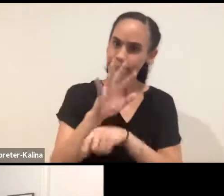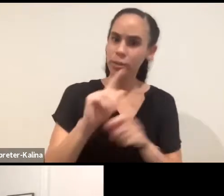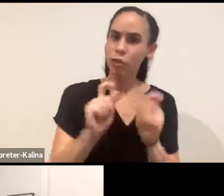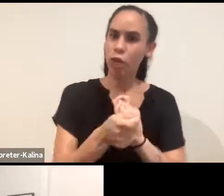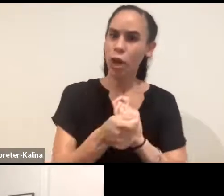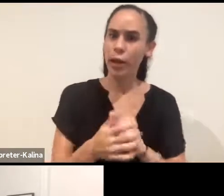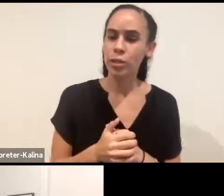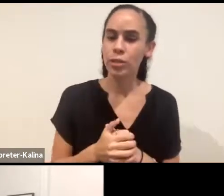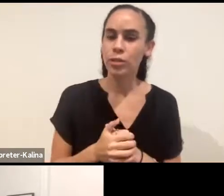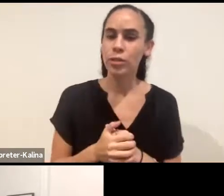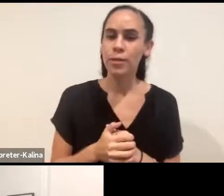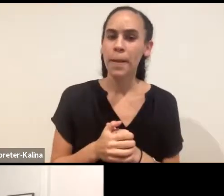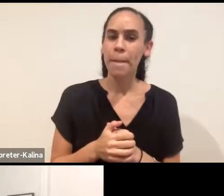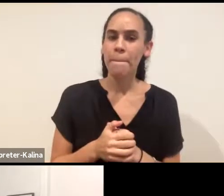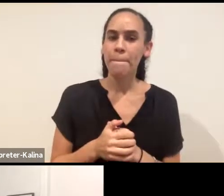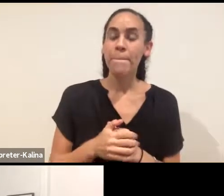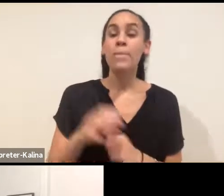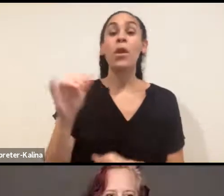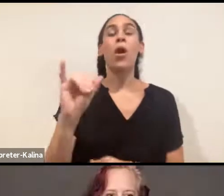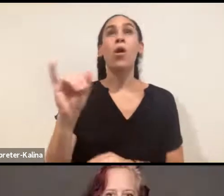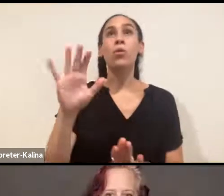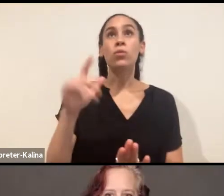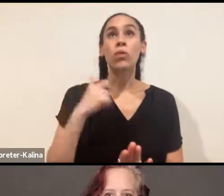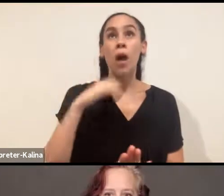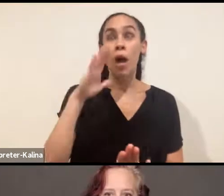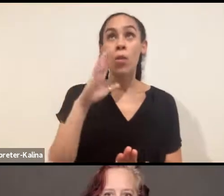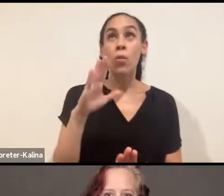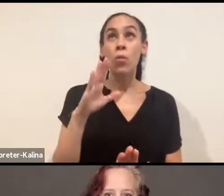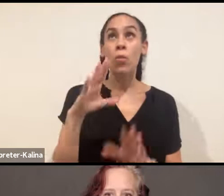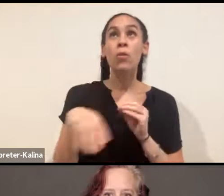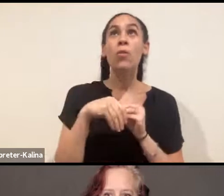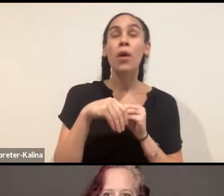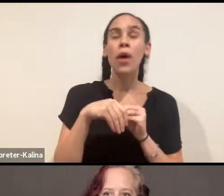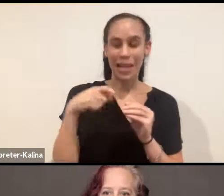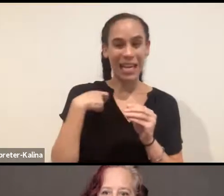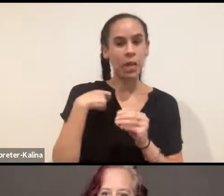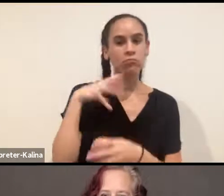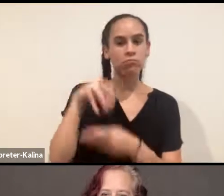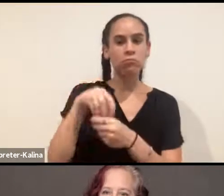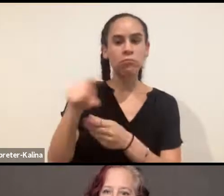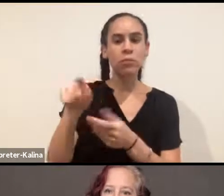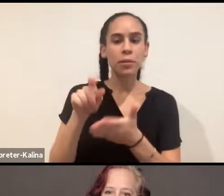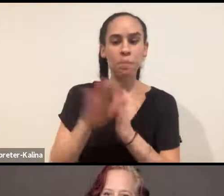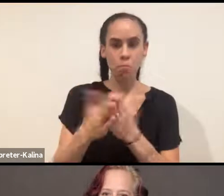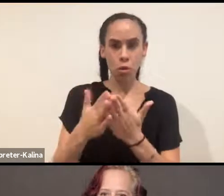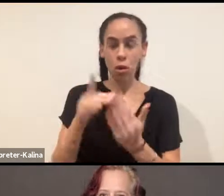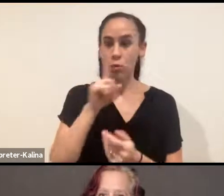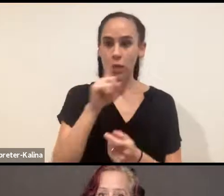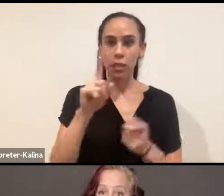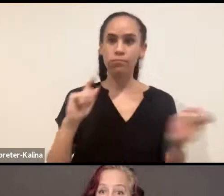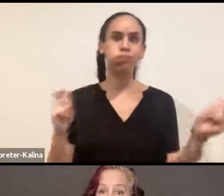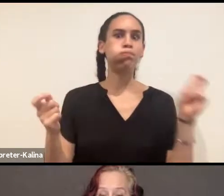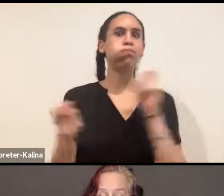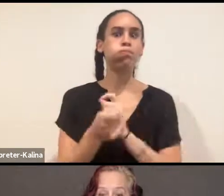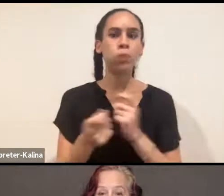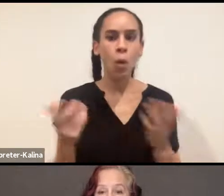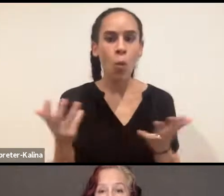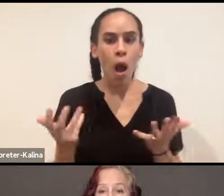was, and I will say the one thing that I do write about in the book that was really transformative was